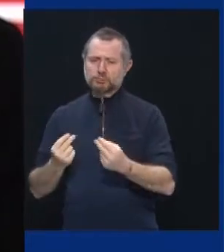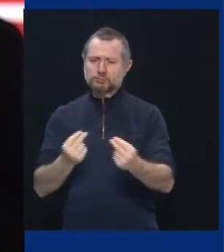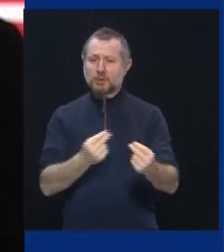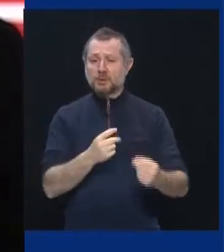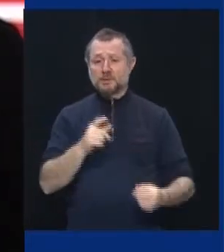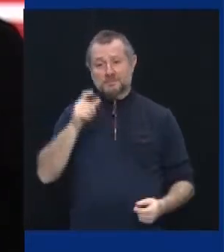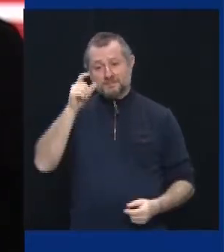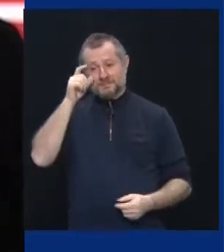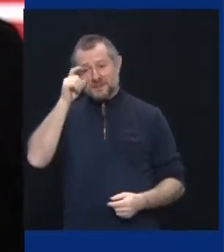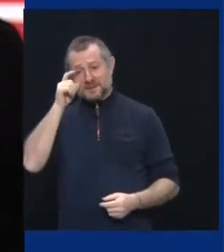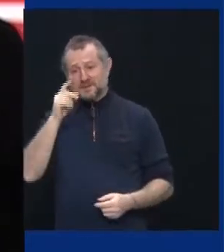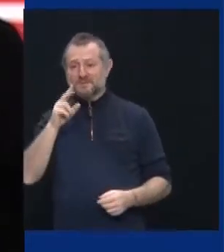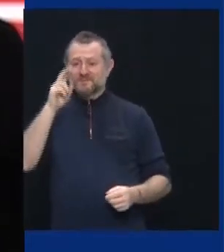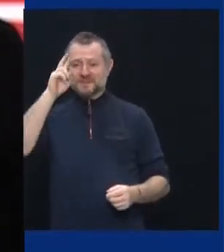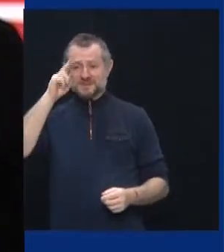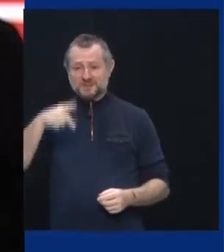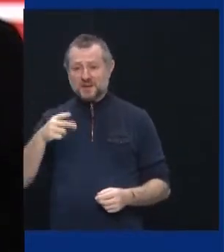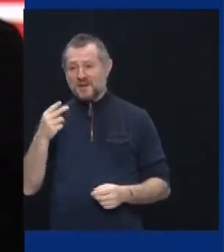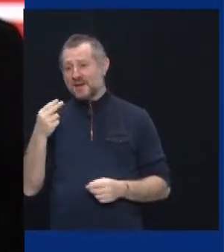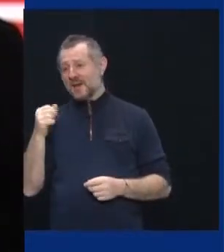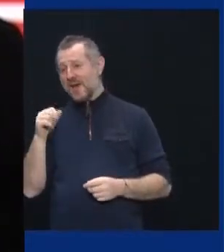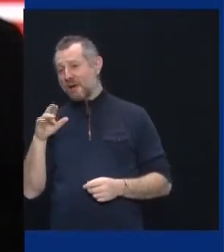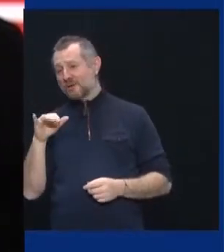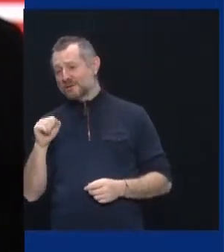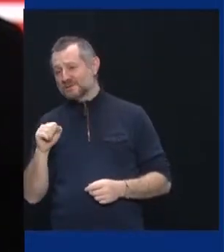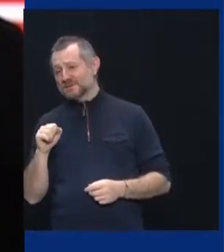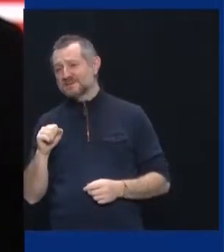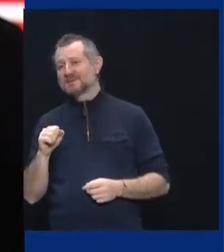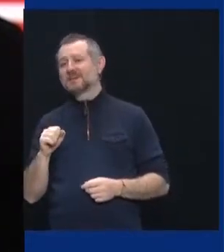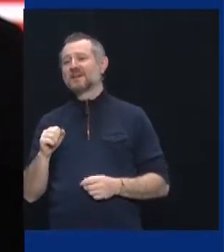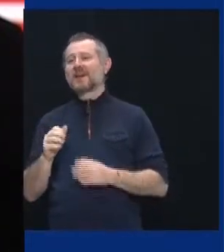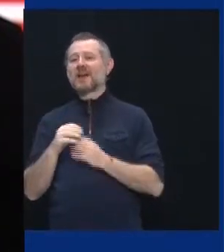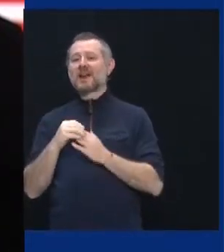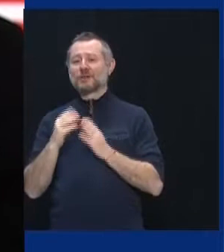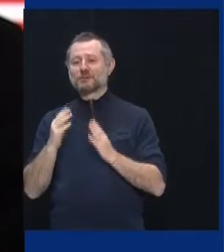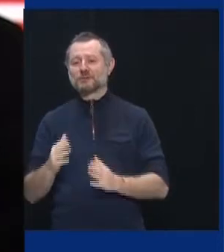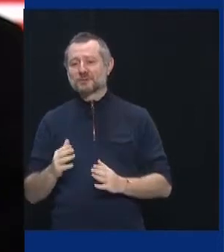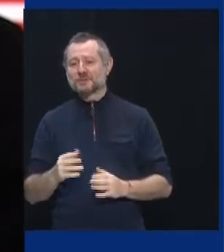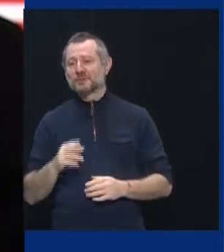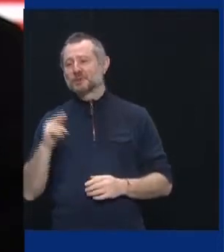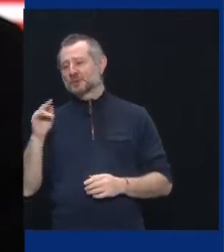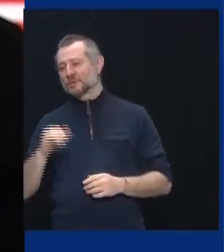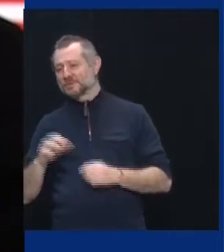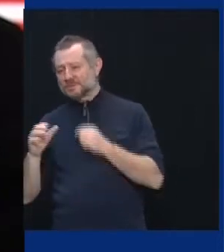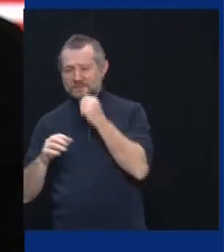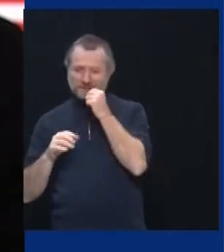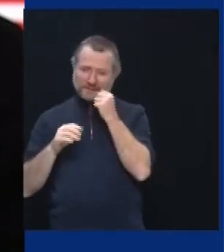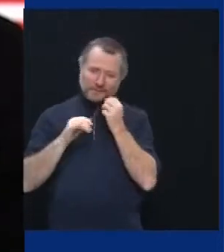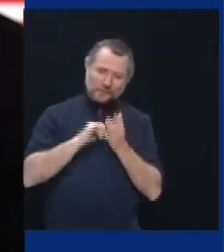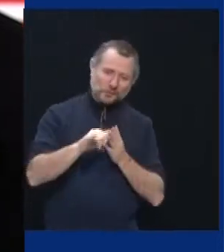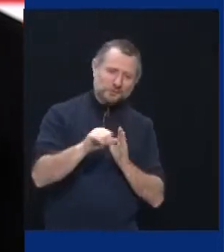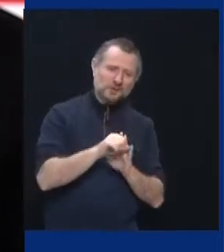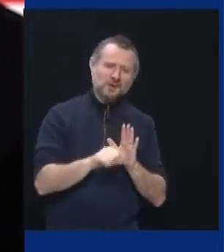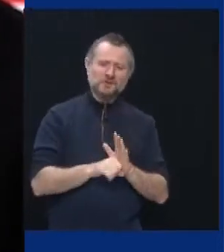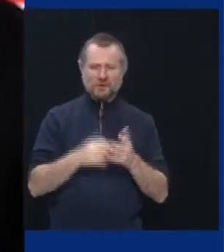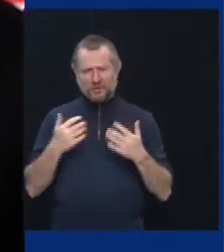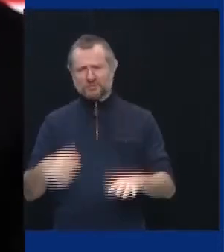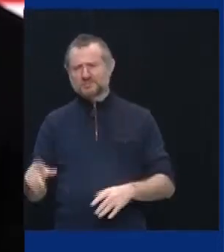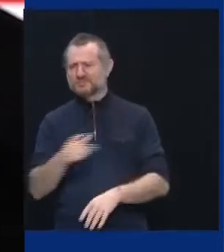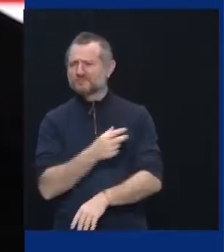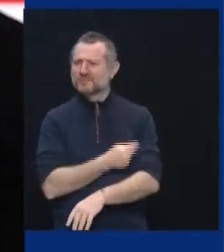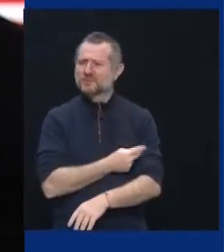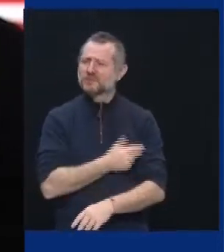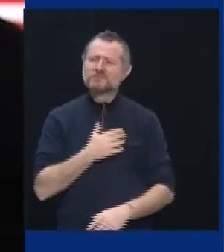President Harris, leaders of this city and state have gotten the vaccine. So please understand unequivocally that you are not